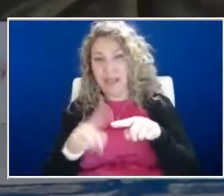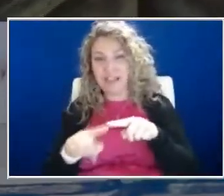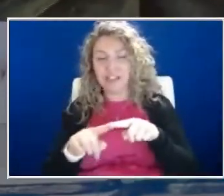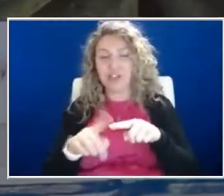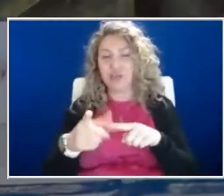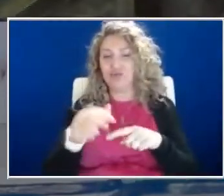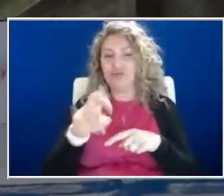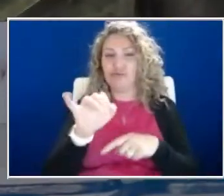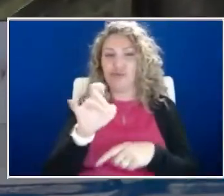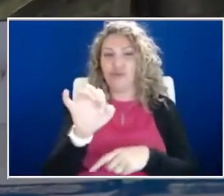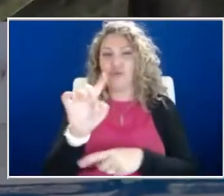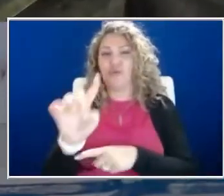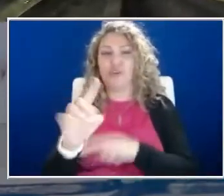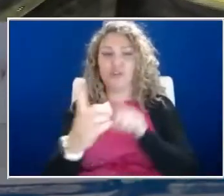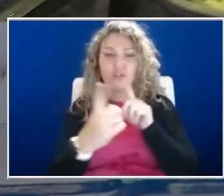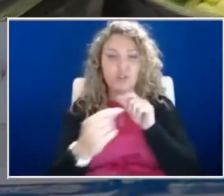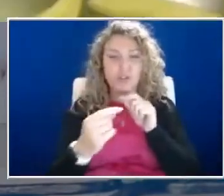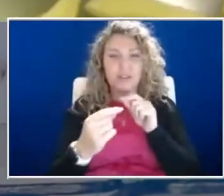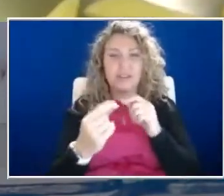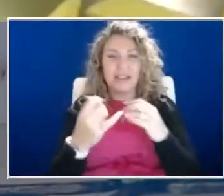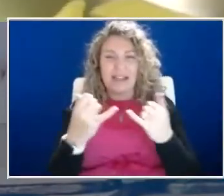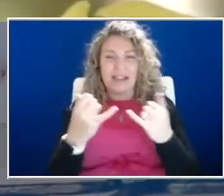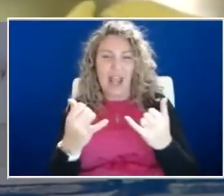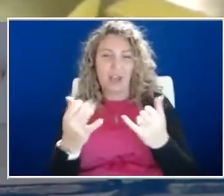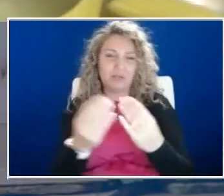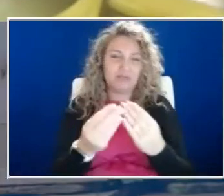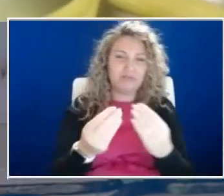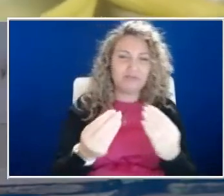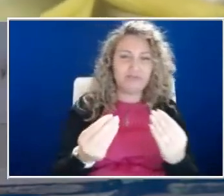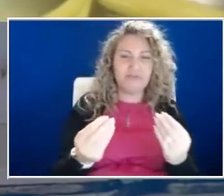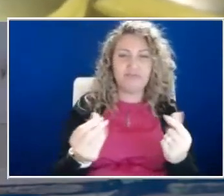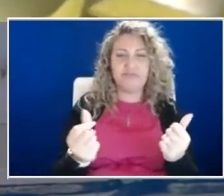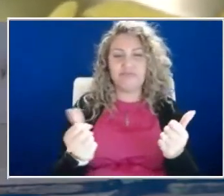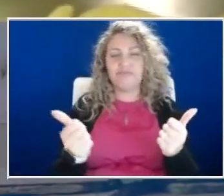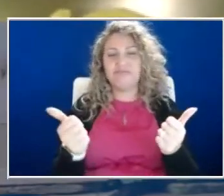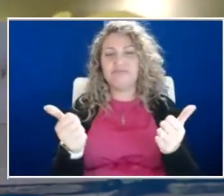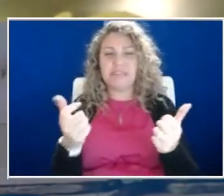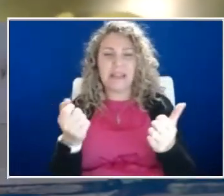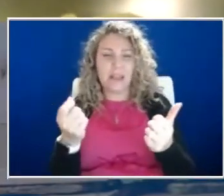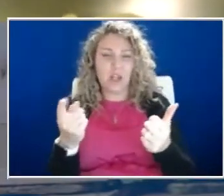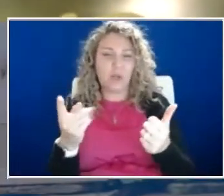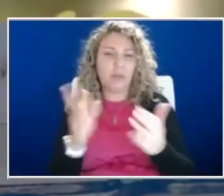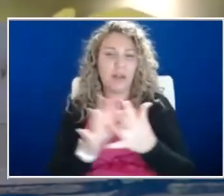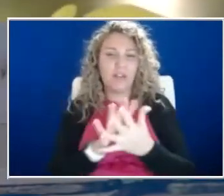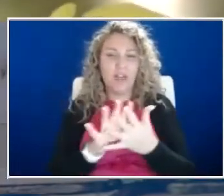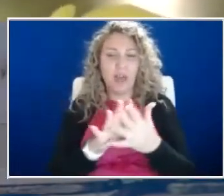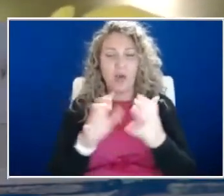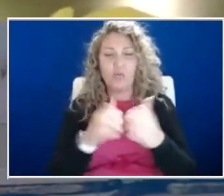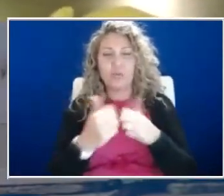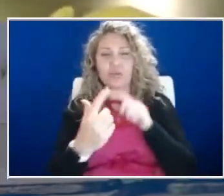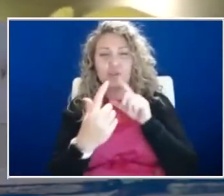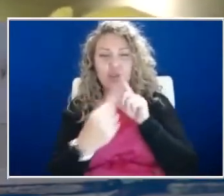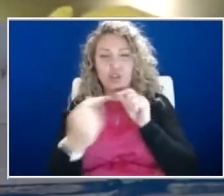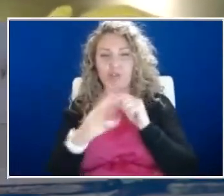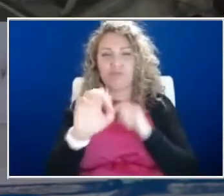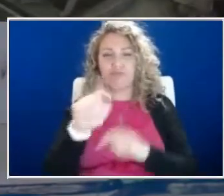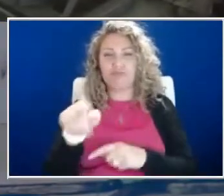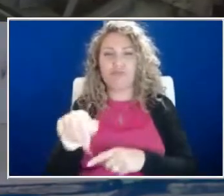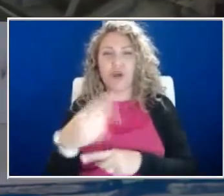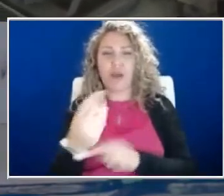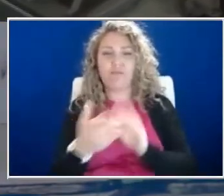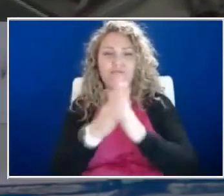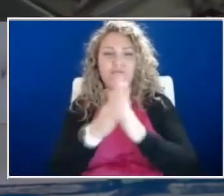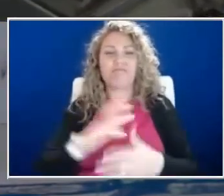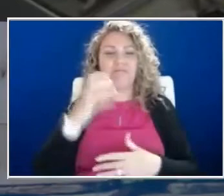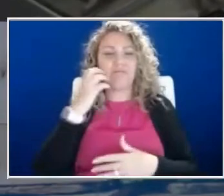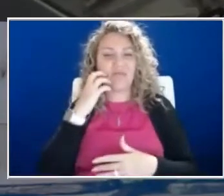now, slowly melting in there. That little bit of flour there with the chicken broth is helping it thicken up real nice. Now we're going to